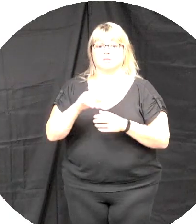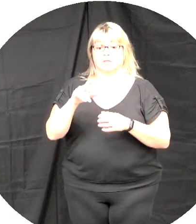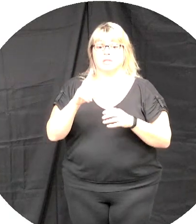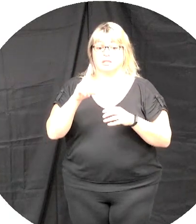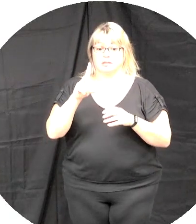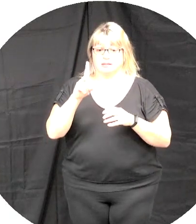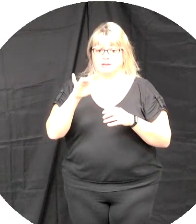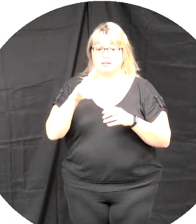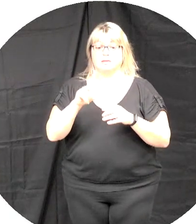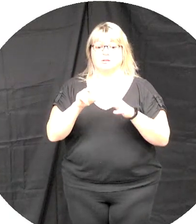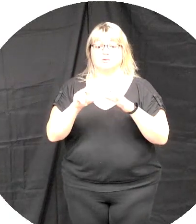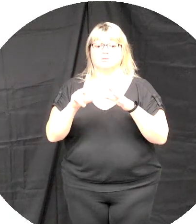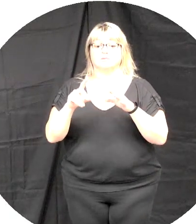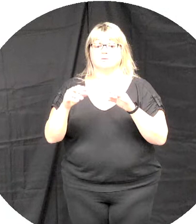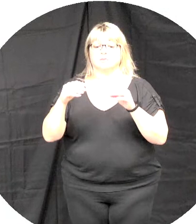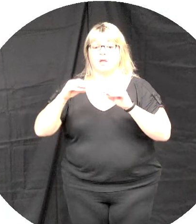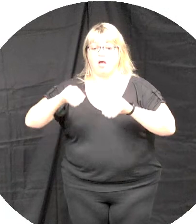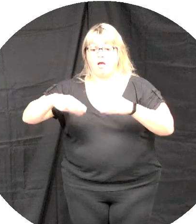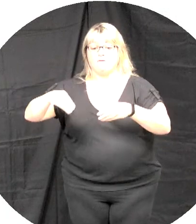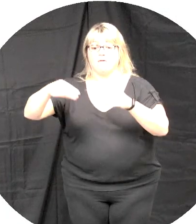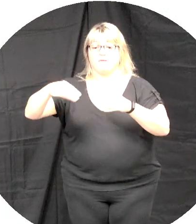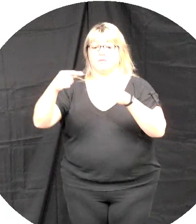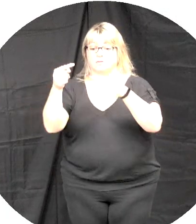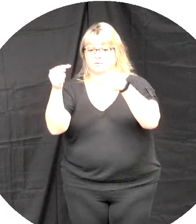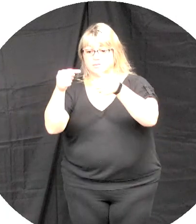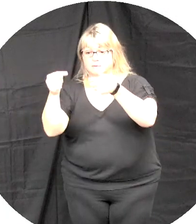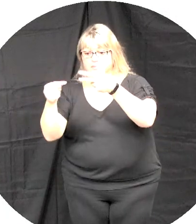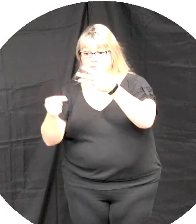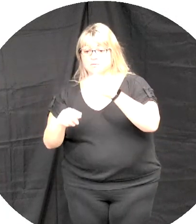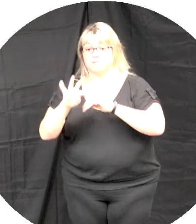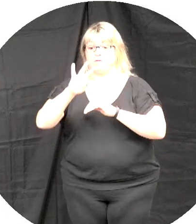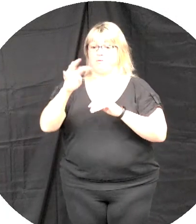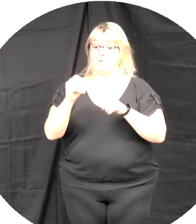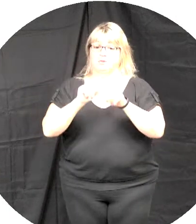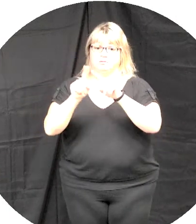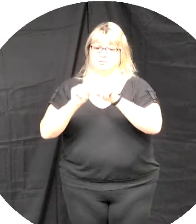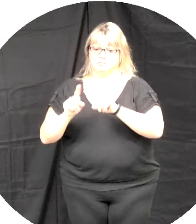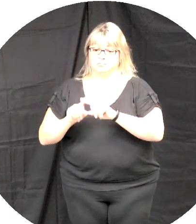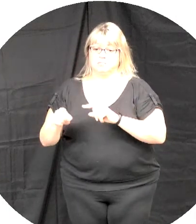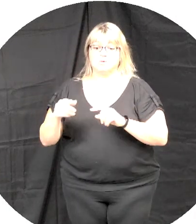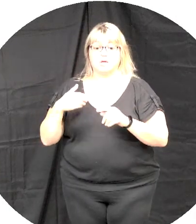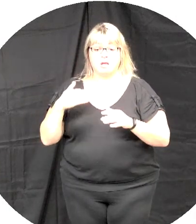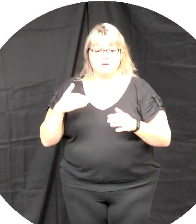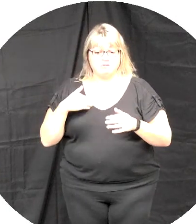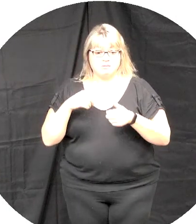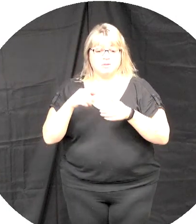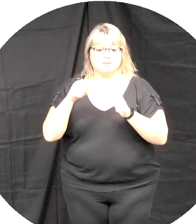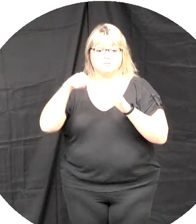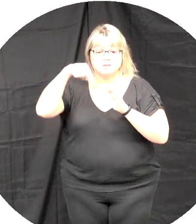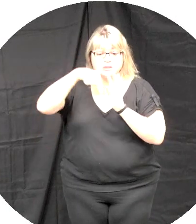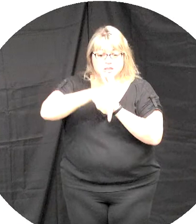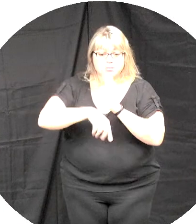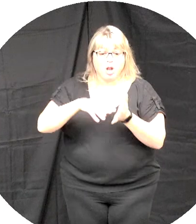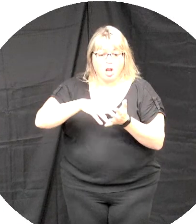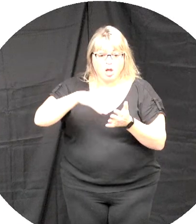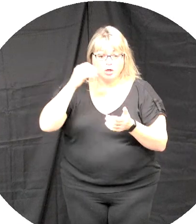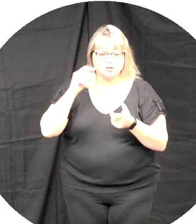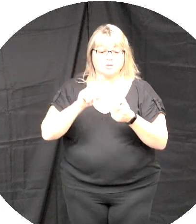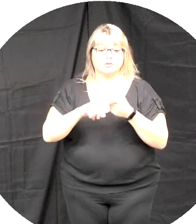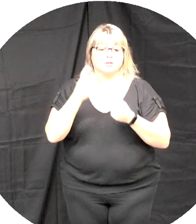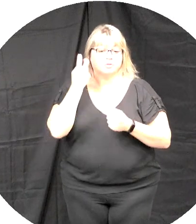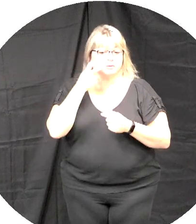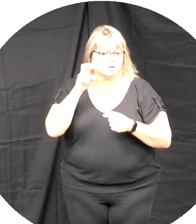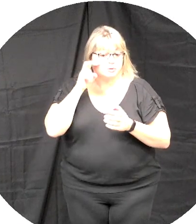sessions that were made available, and to highlight some of the areas, it was Introduction to Deep Learning Certification, Trans and Gender